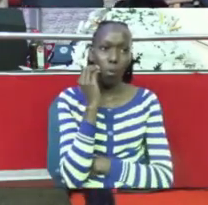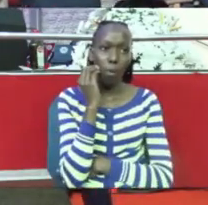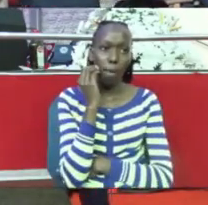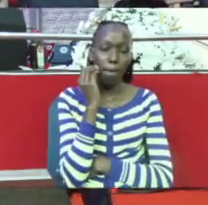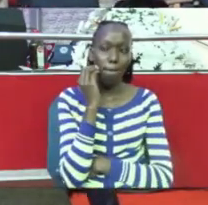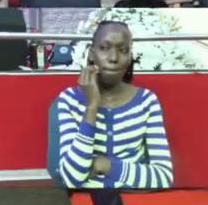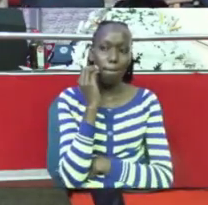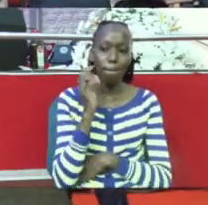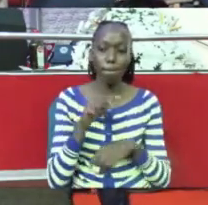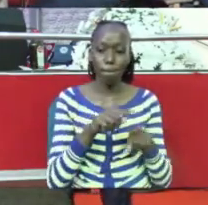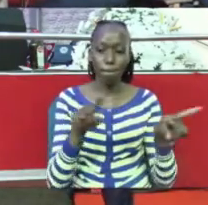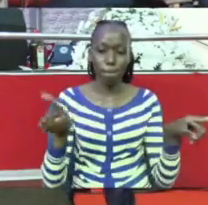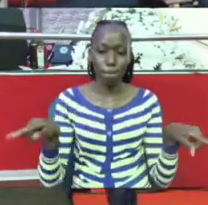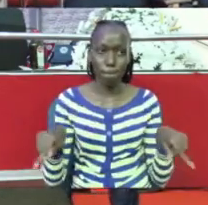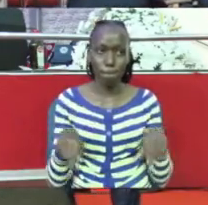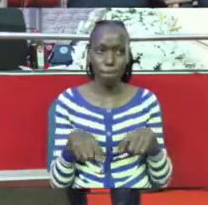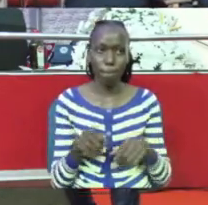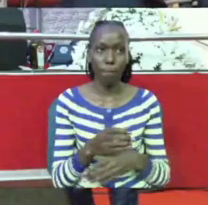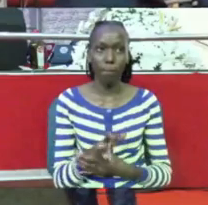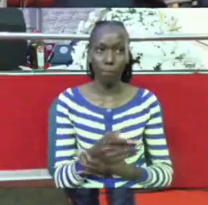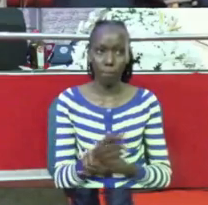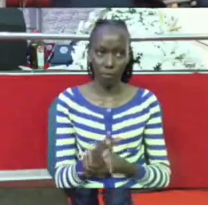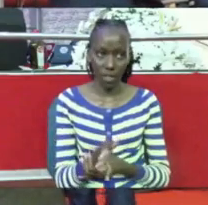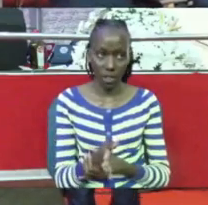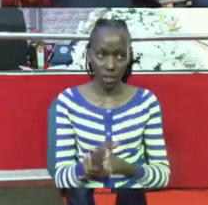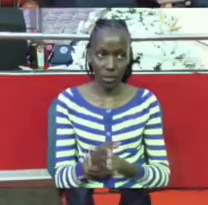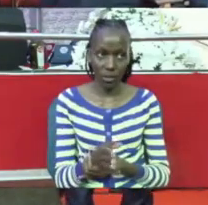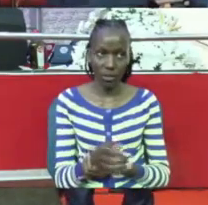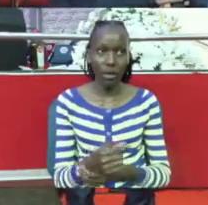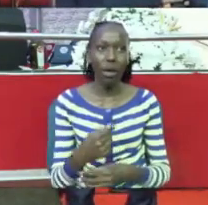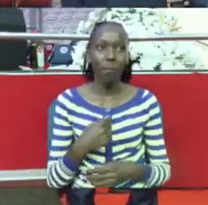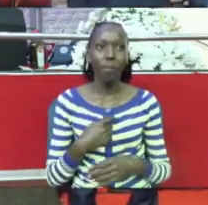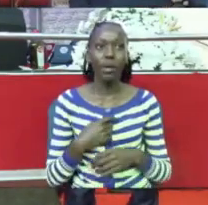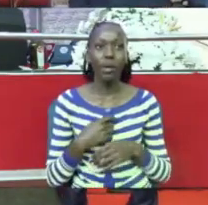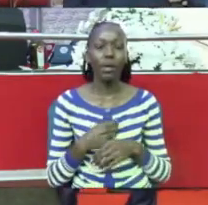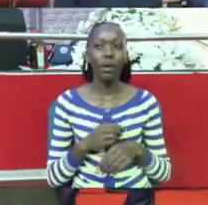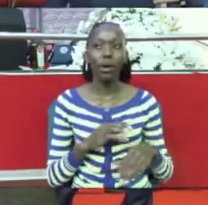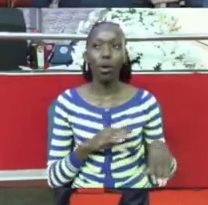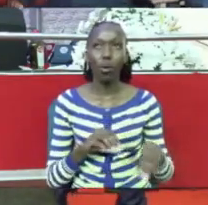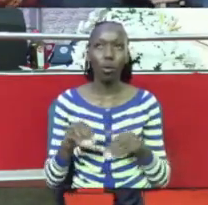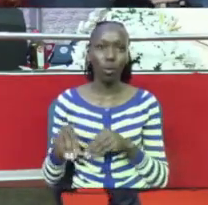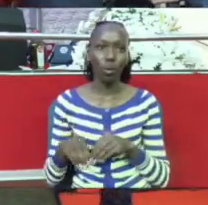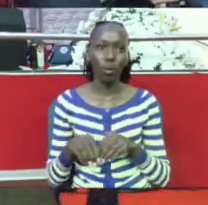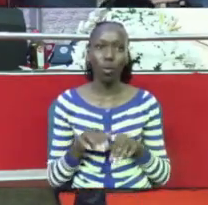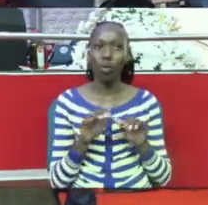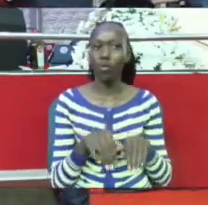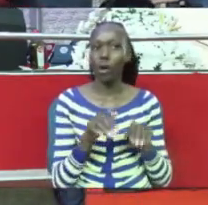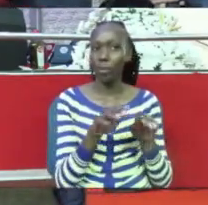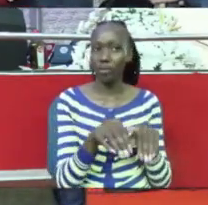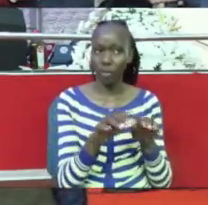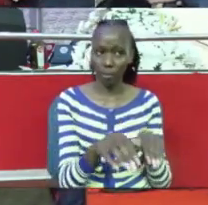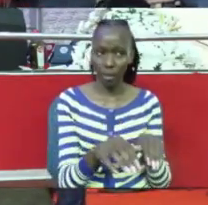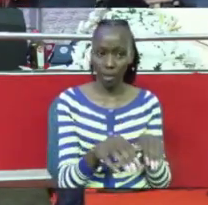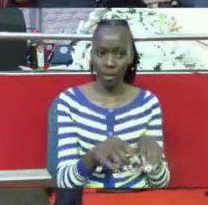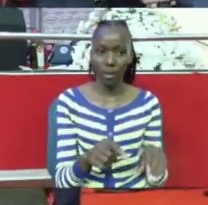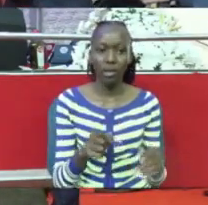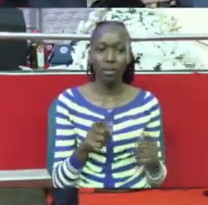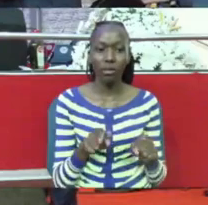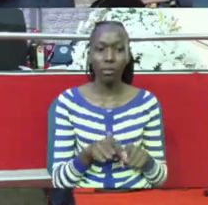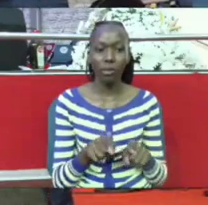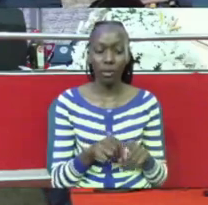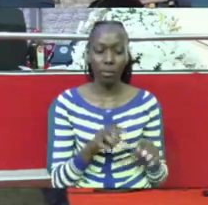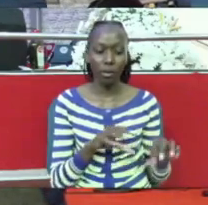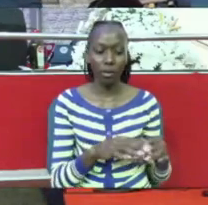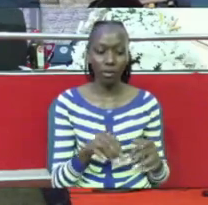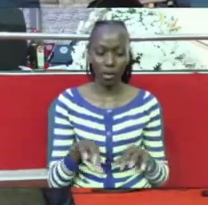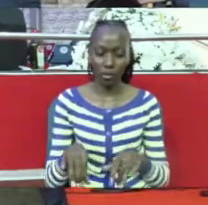kakutoa samaki. So we used to go to the shamba, tungeenda shambani, and look for worms, na tutafute hiyo hao wadudu, and hook them so that we